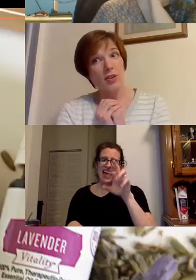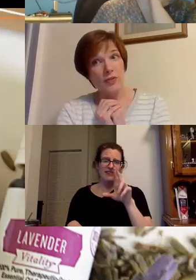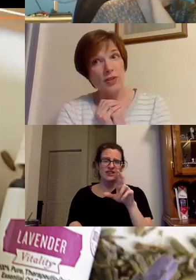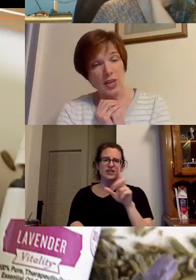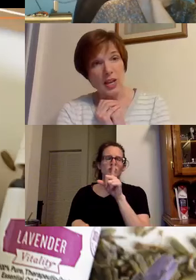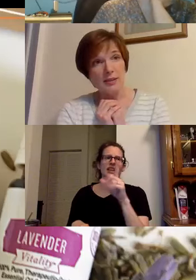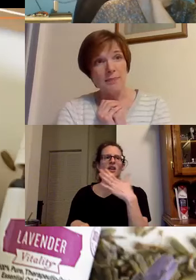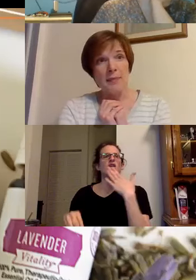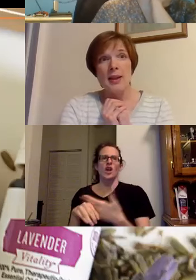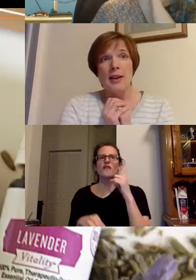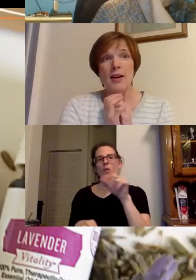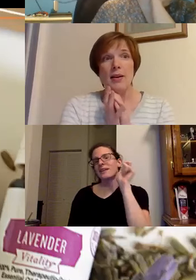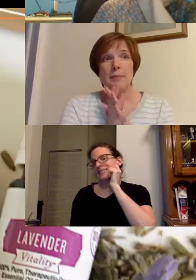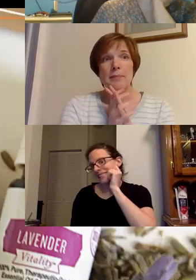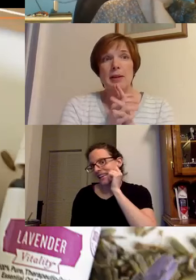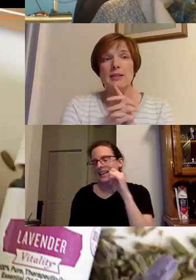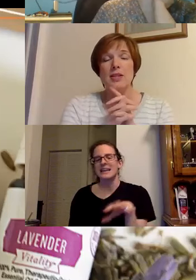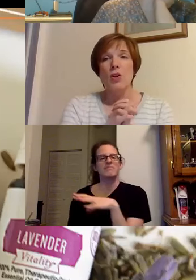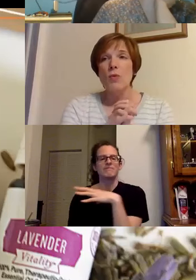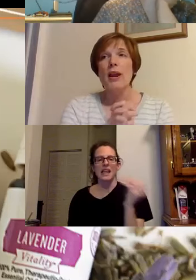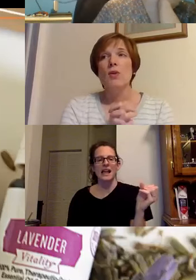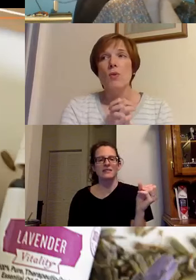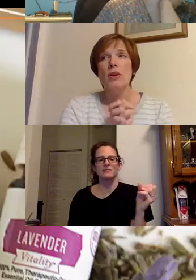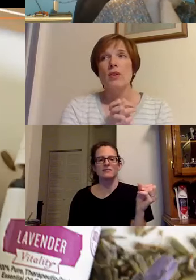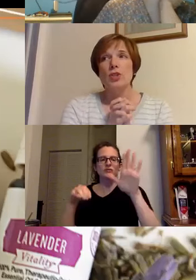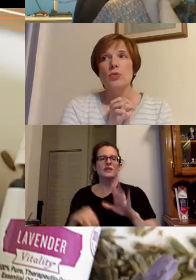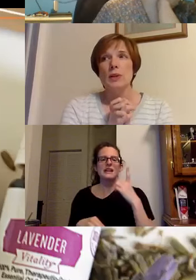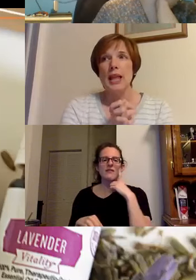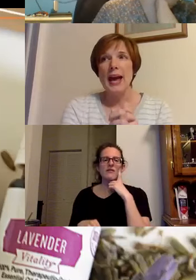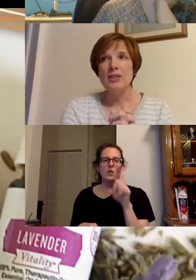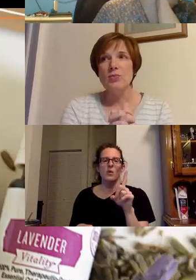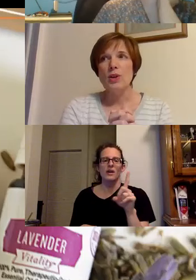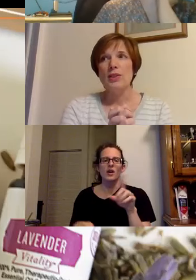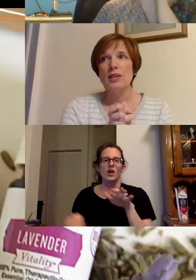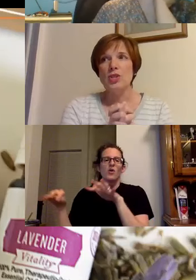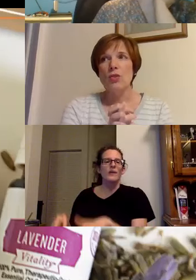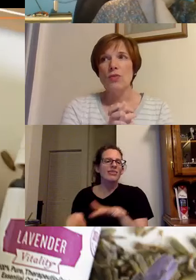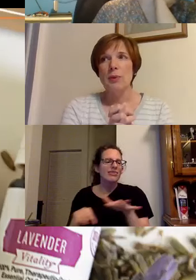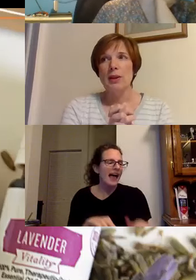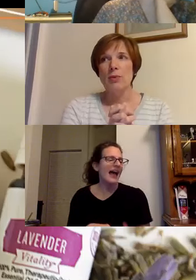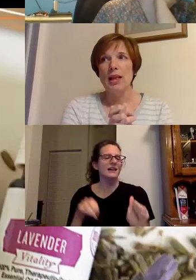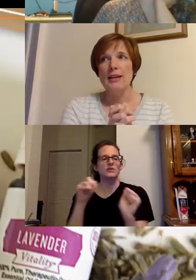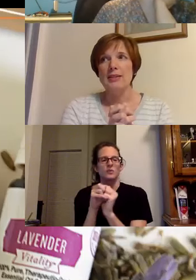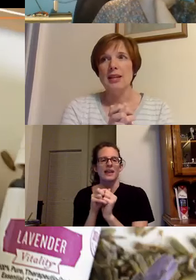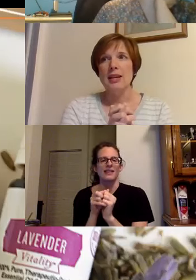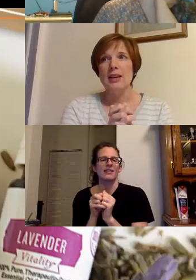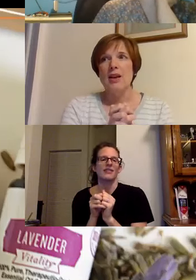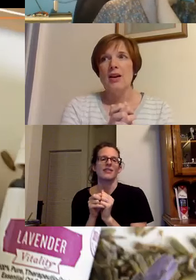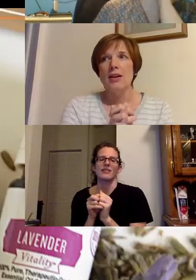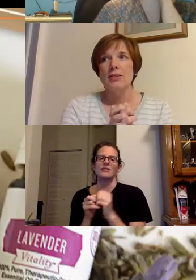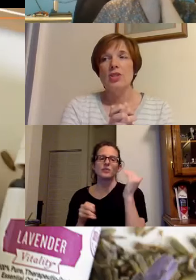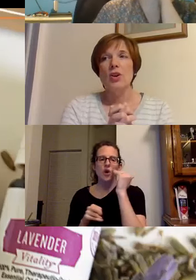is very good for the skin. It's a great oil to relax with. It's known for being